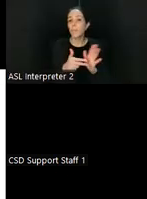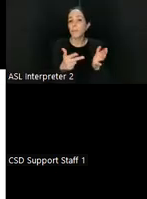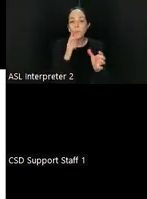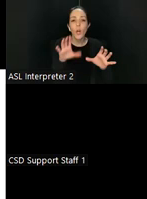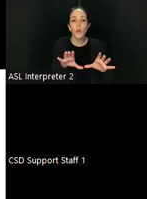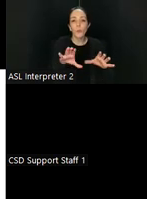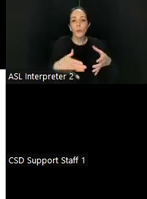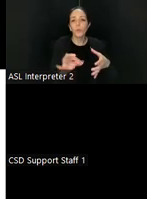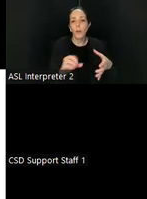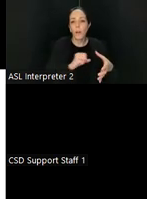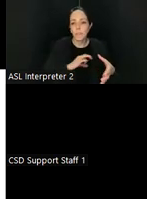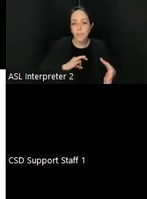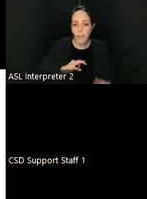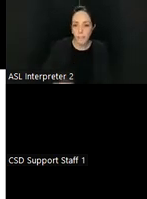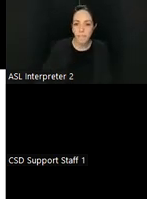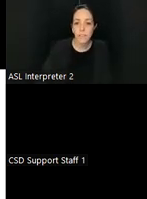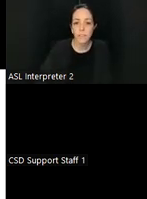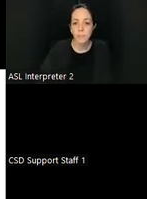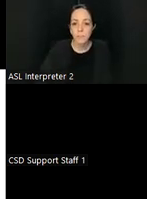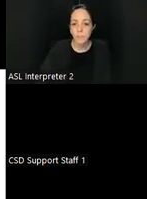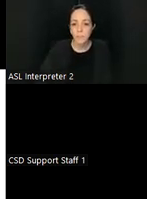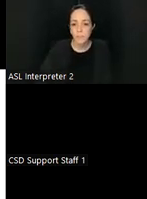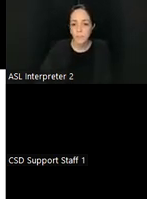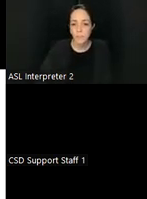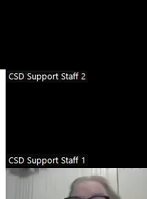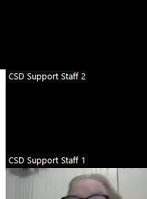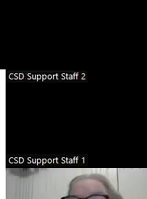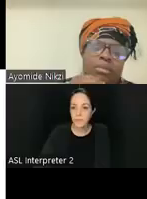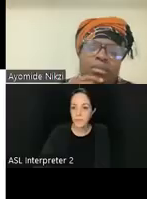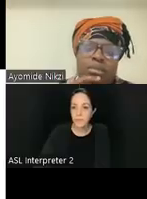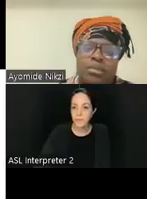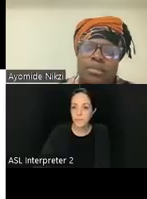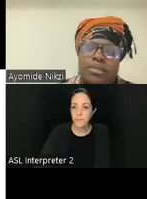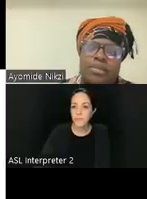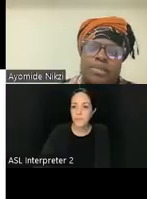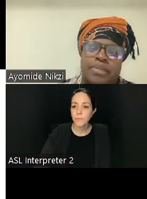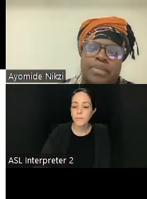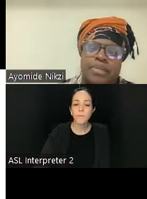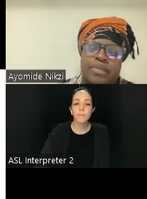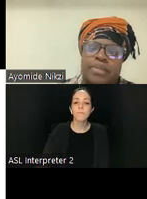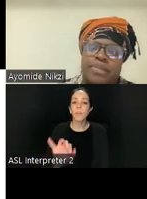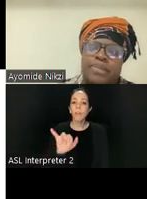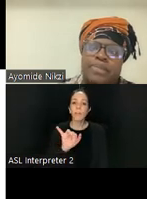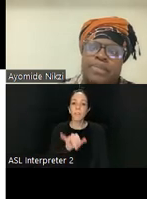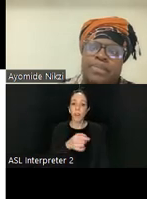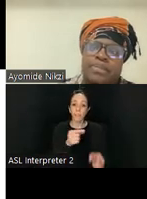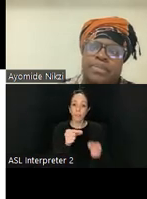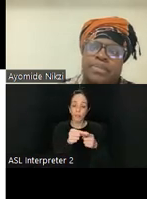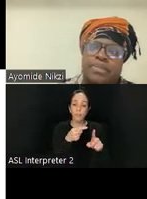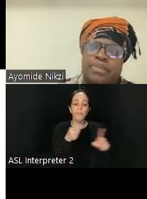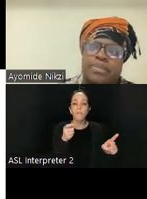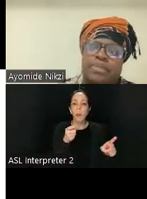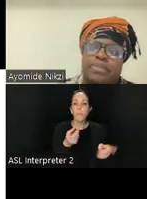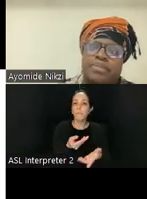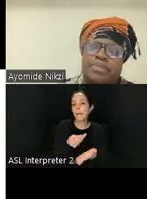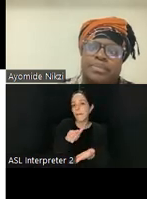ultimately report to a director that reports to the oversight board. And that comes from the fact-finding phase to have a term, because in different cities,